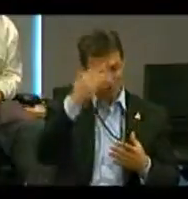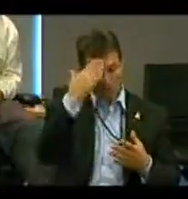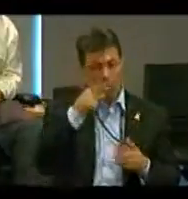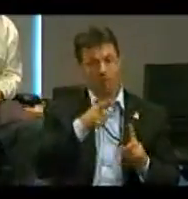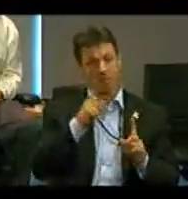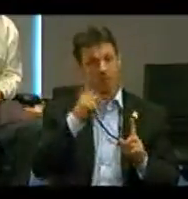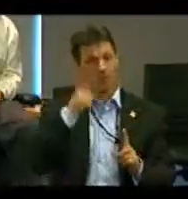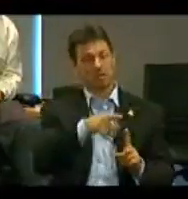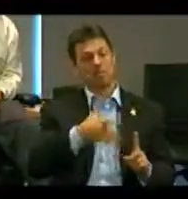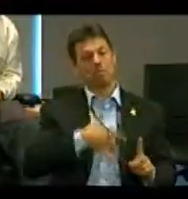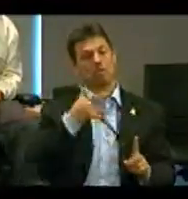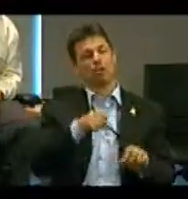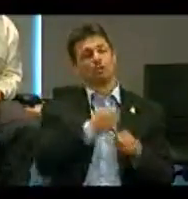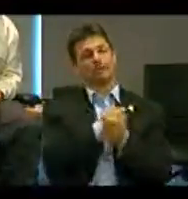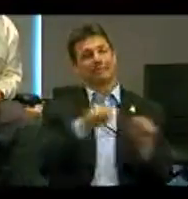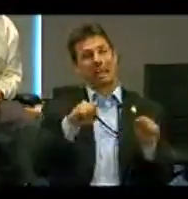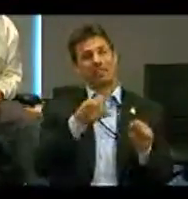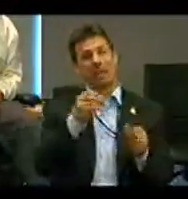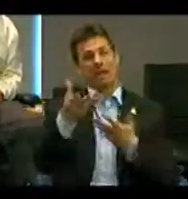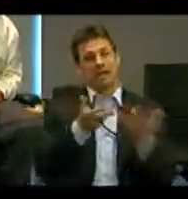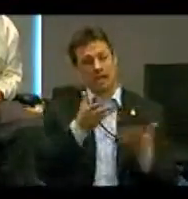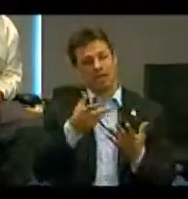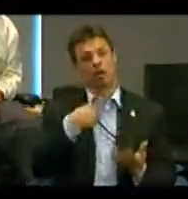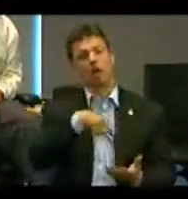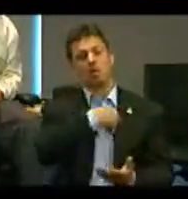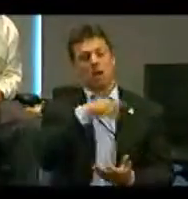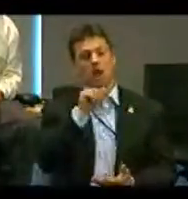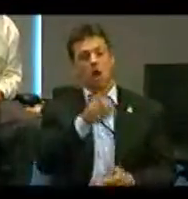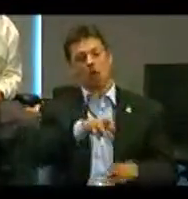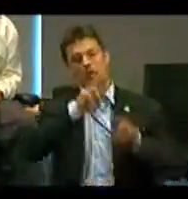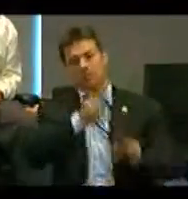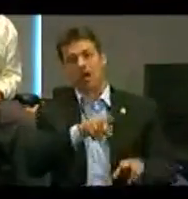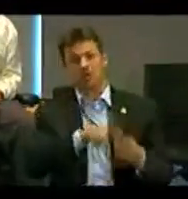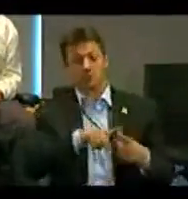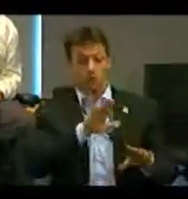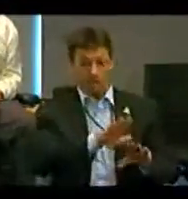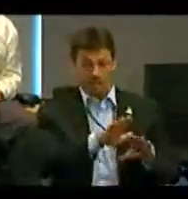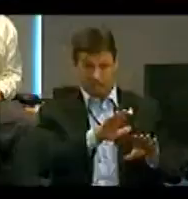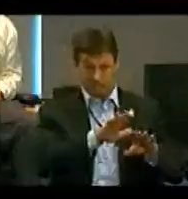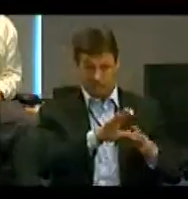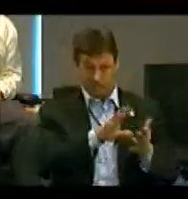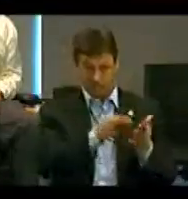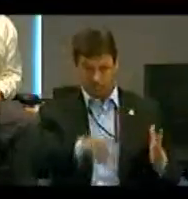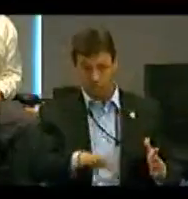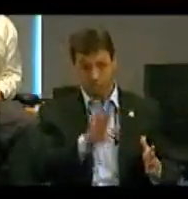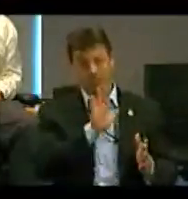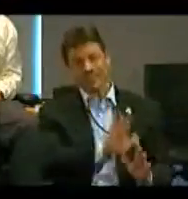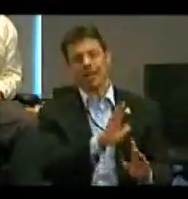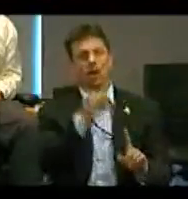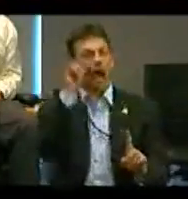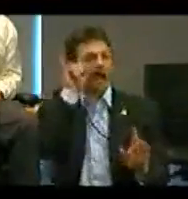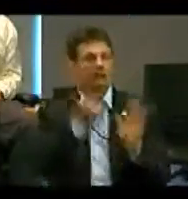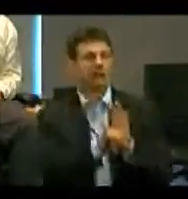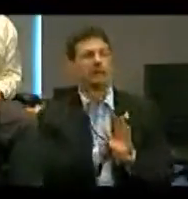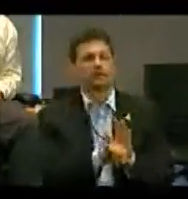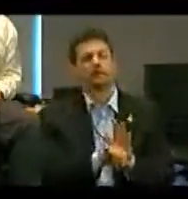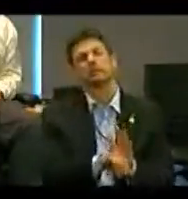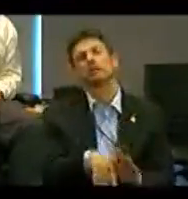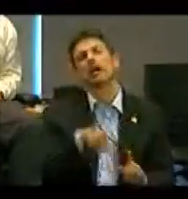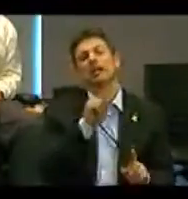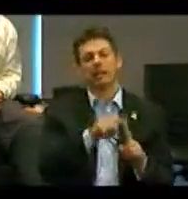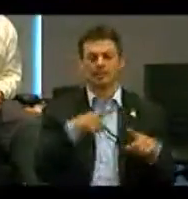engaged, such that they are responsive to them and at the intersection of their identities. This is a discussion